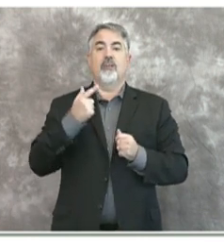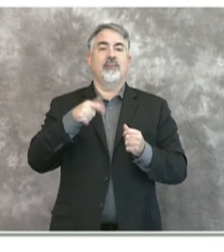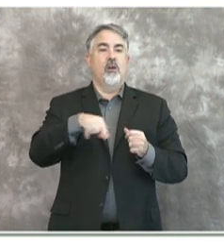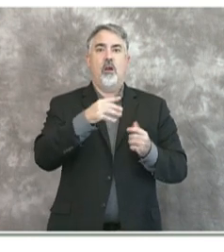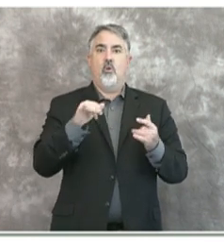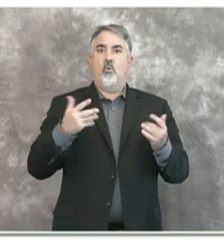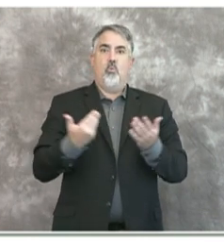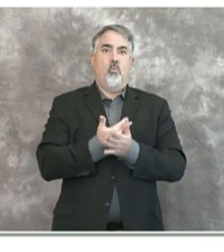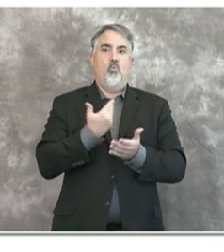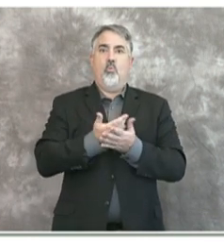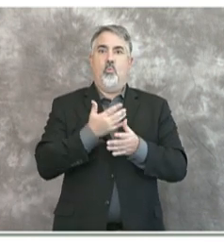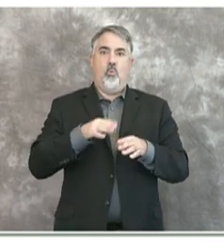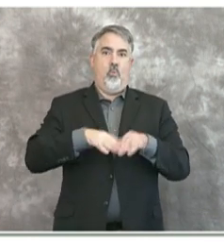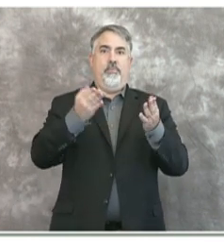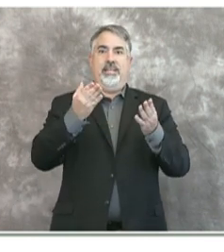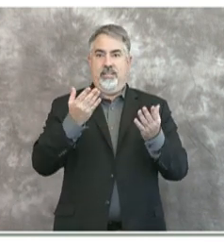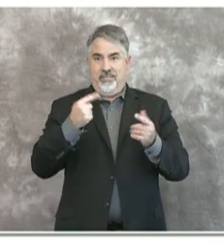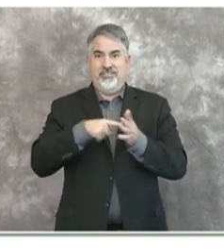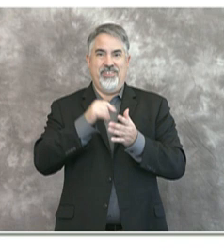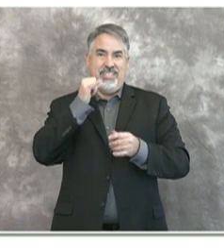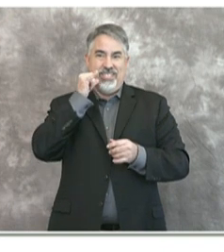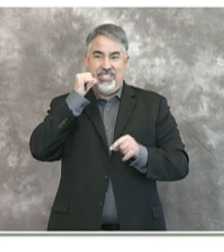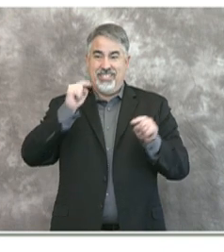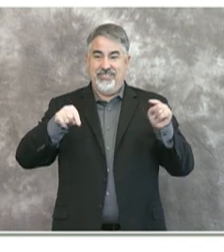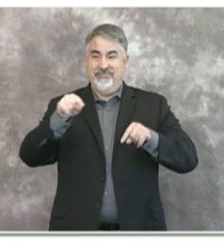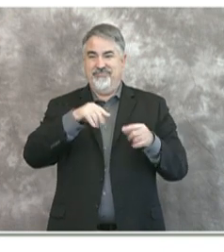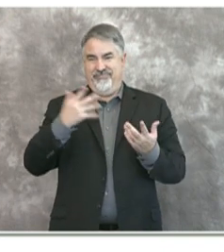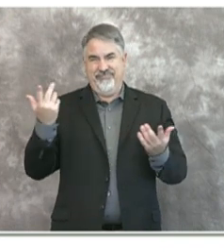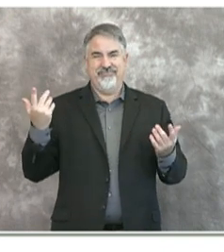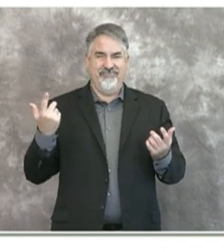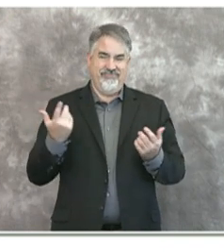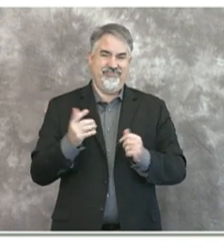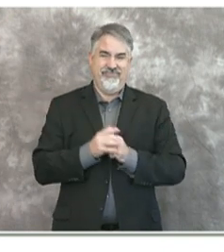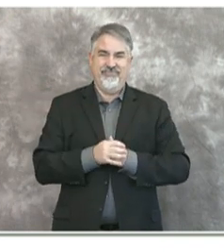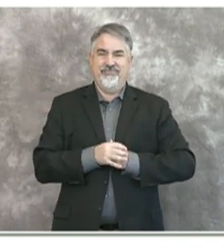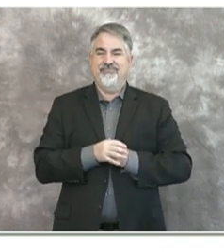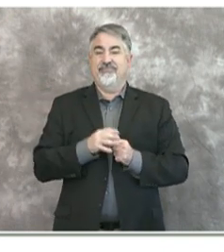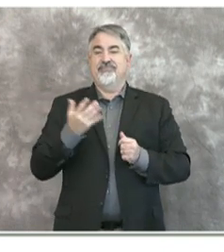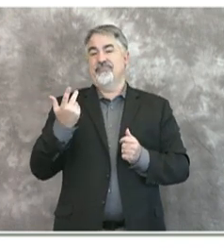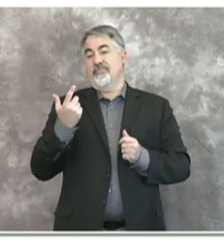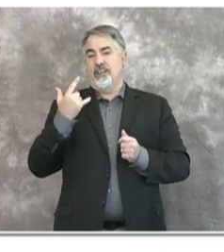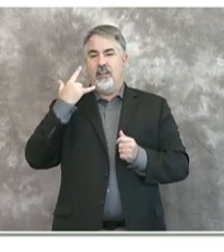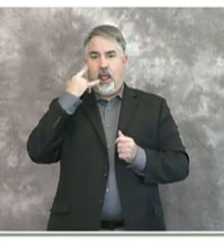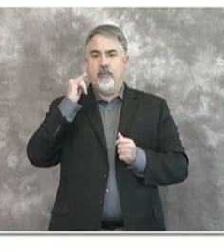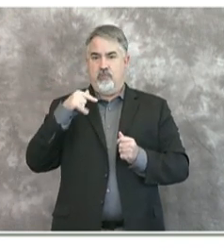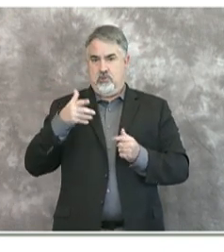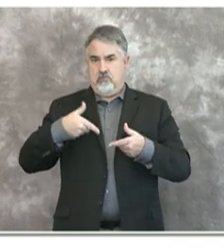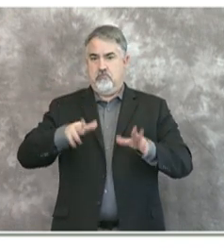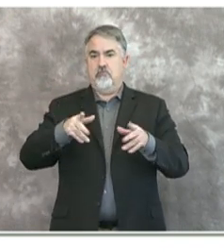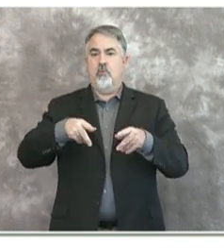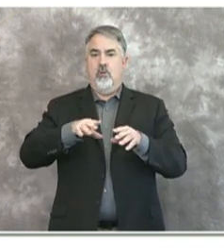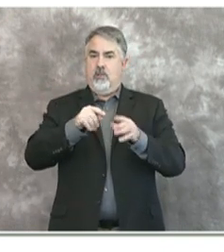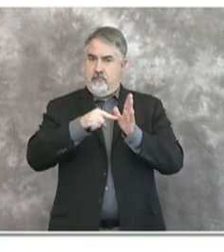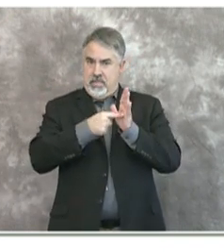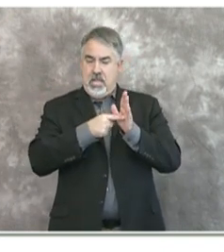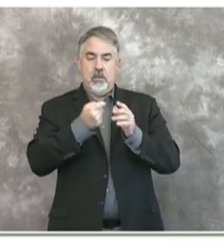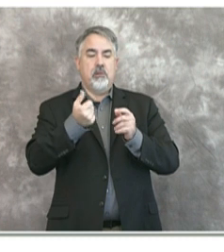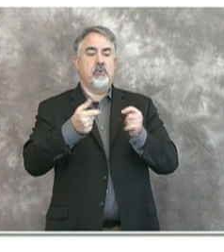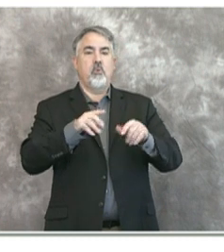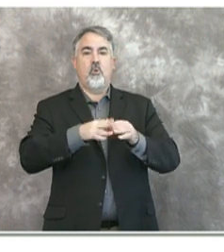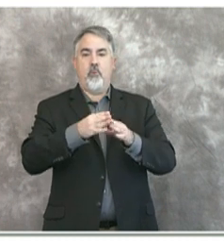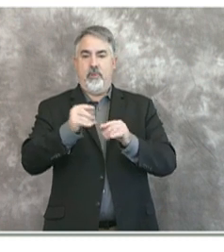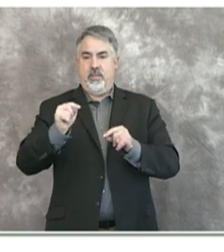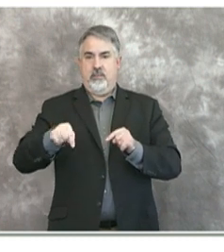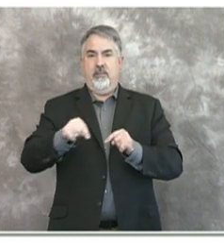yesterday. So we in San Diego, the entire state of California, is moving into the initial stages of phase 2. These